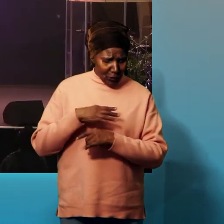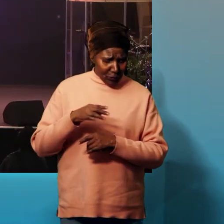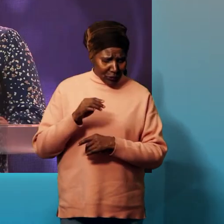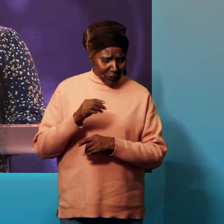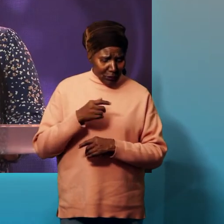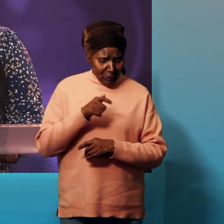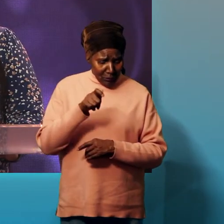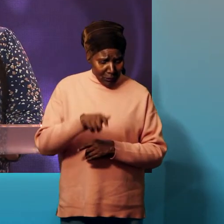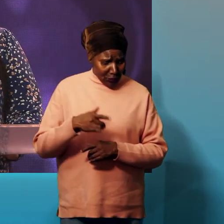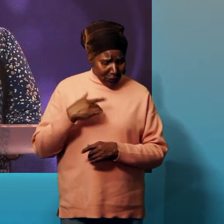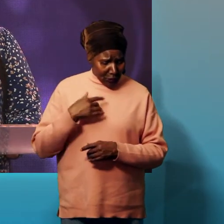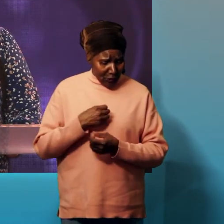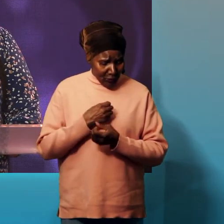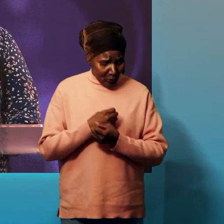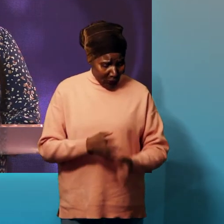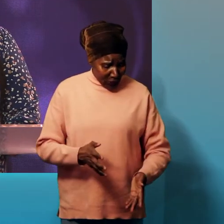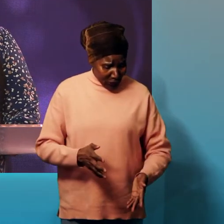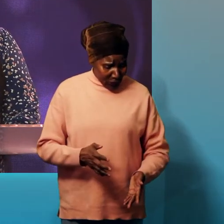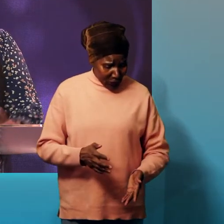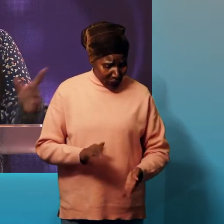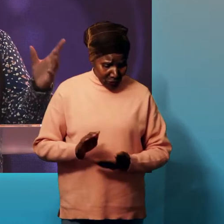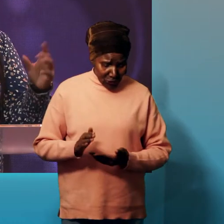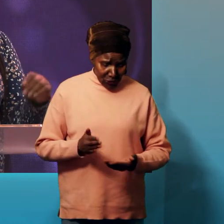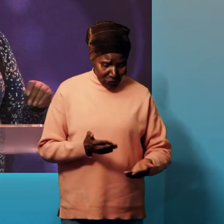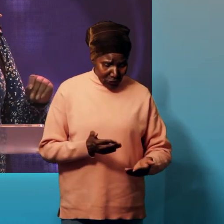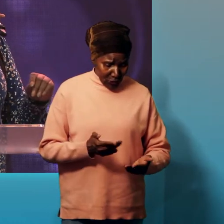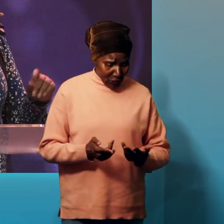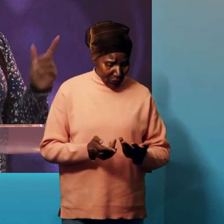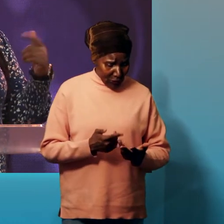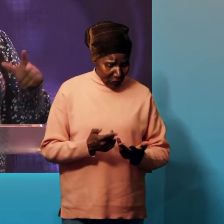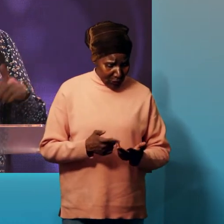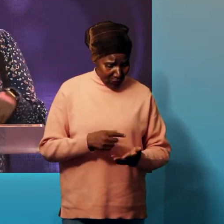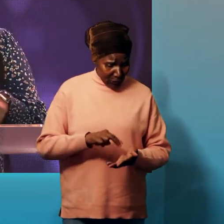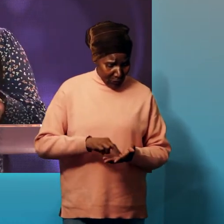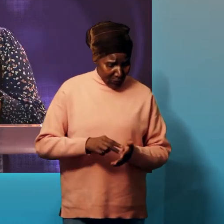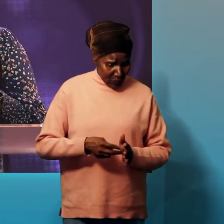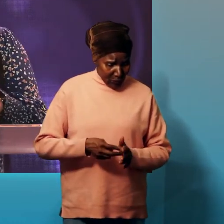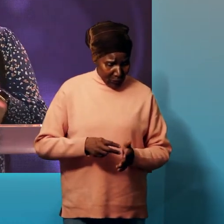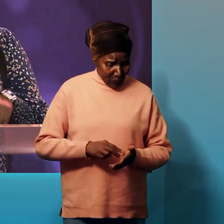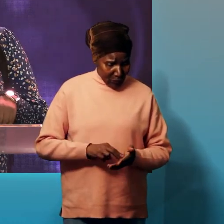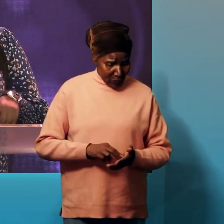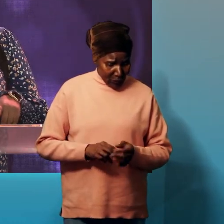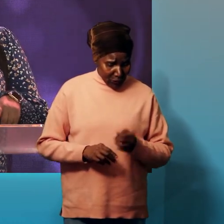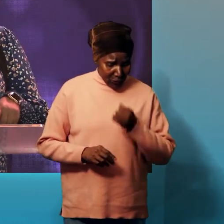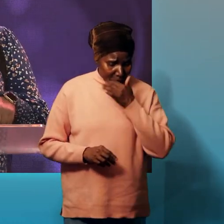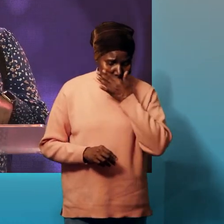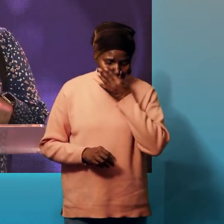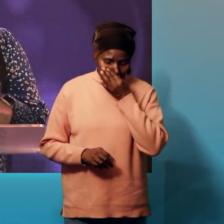serve another purpose? Hold that question, because I'm not going to answer it tonight.